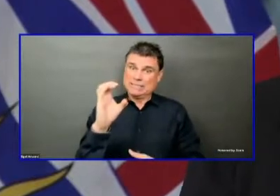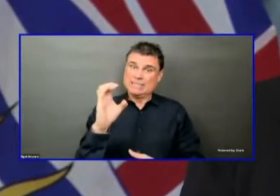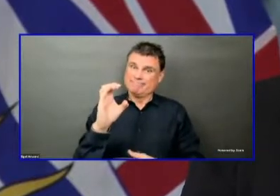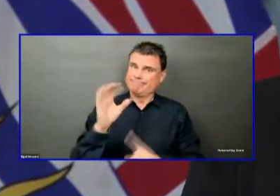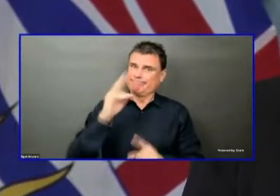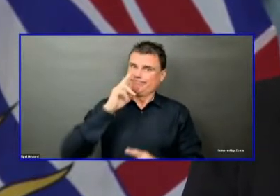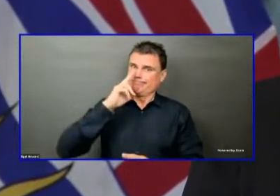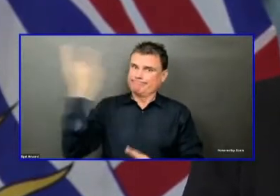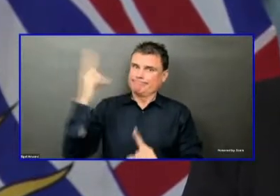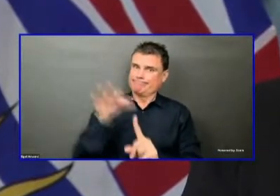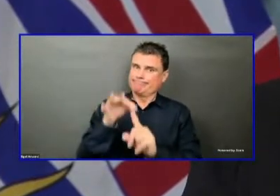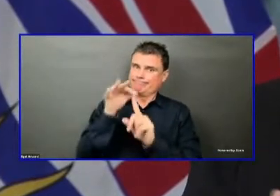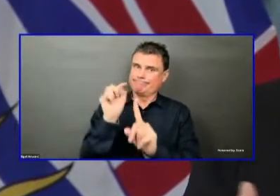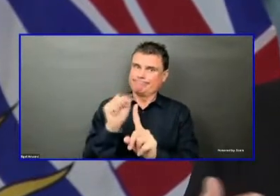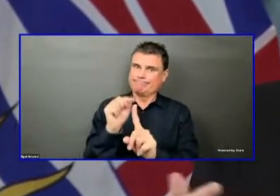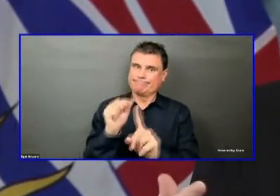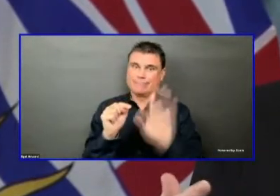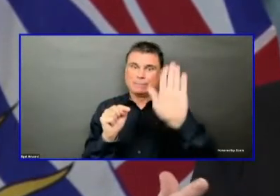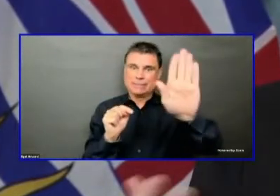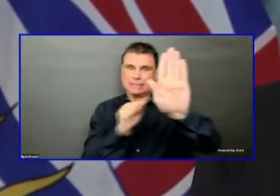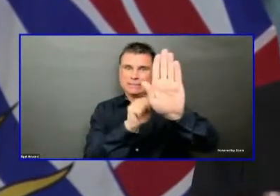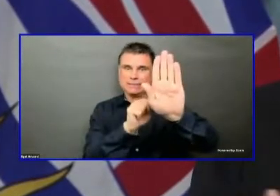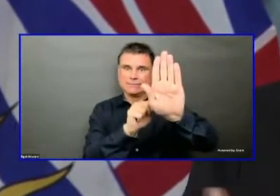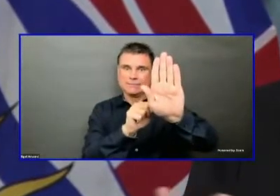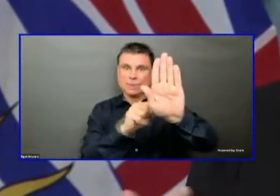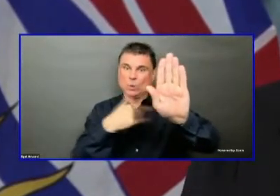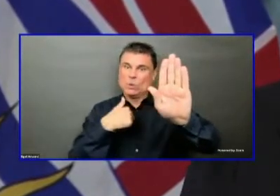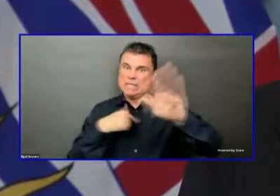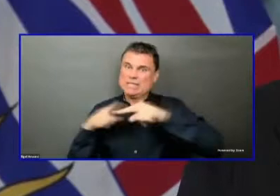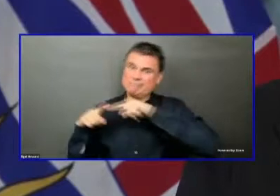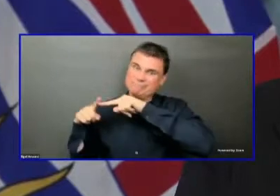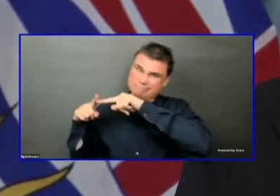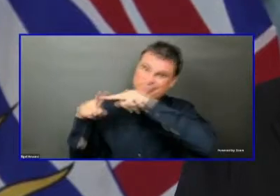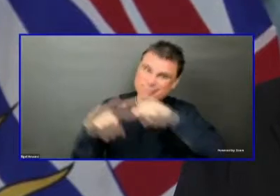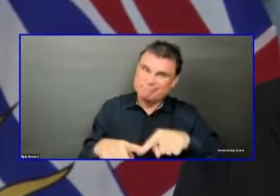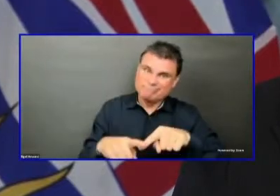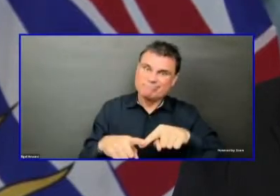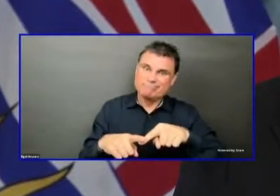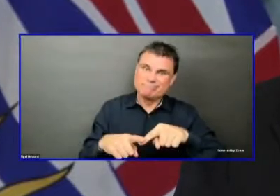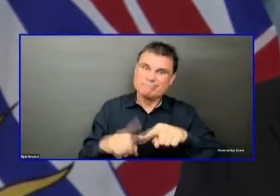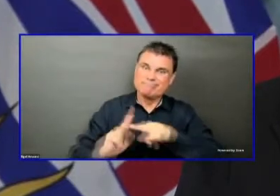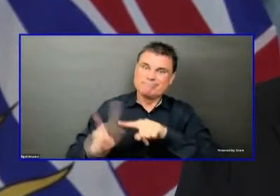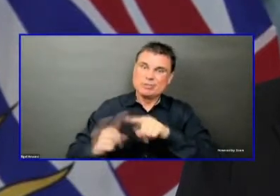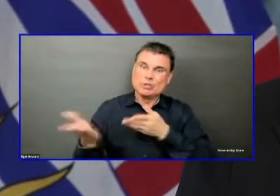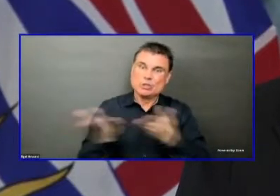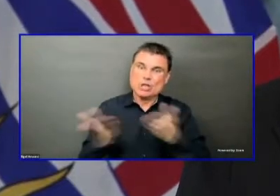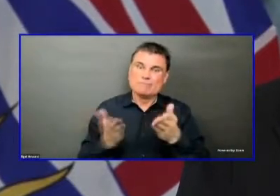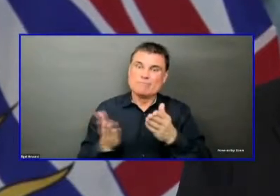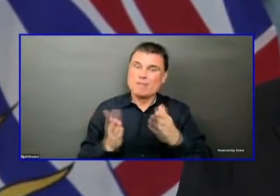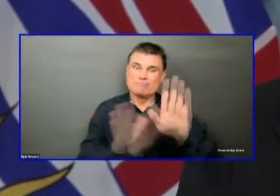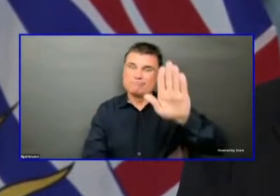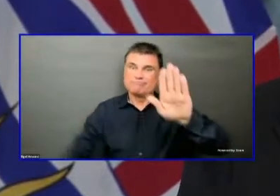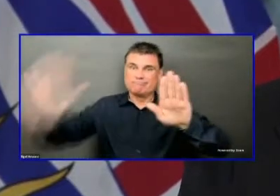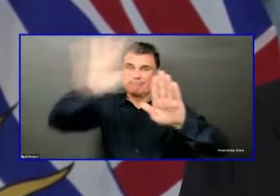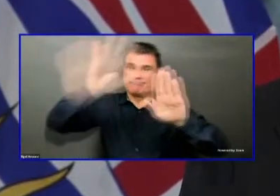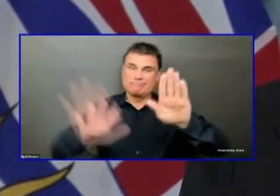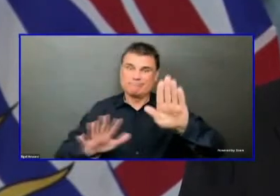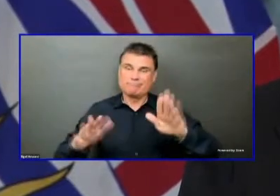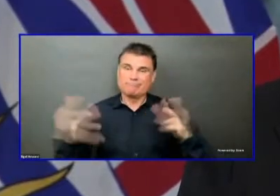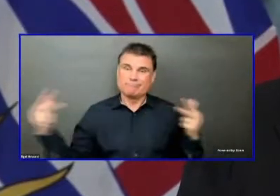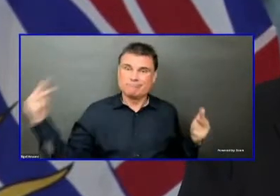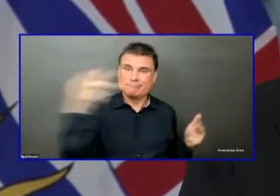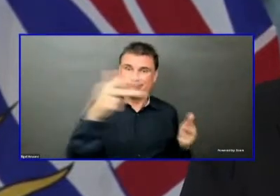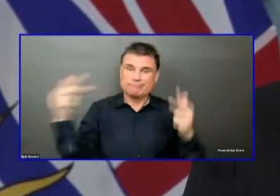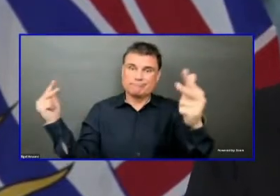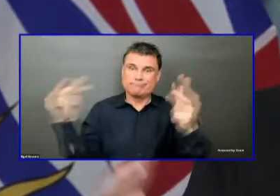on essential goods and services from across the continent, and that makes it much more challenging for us